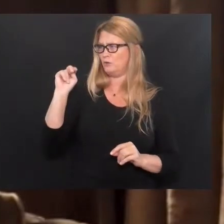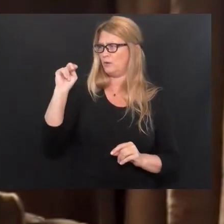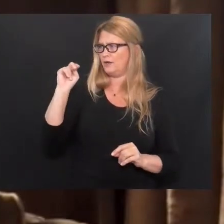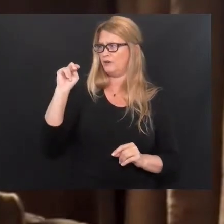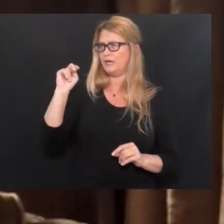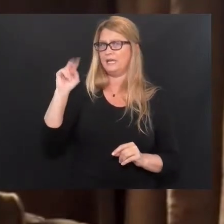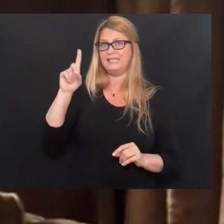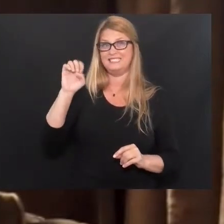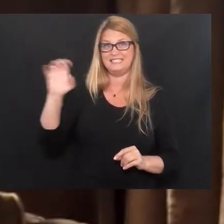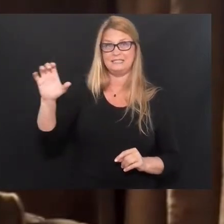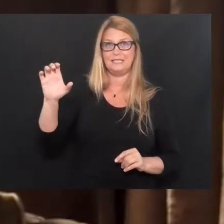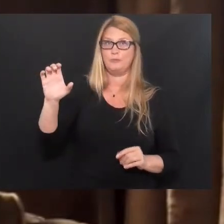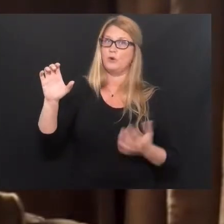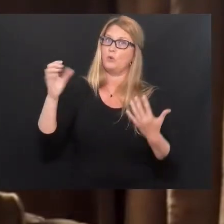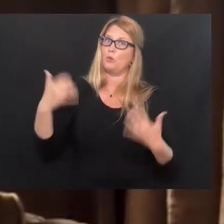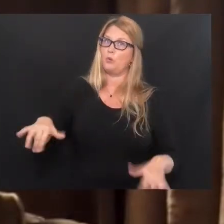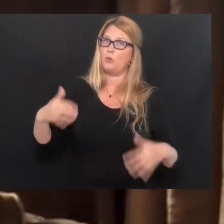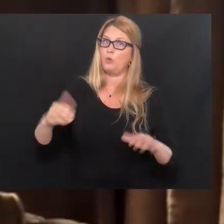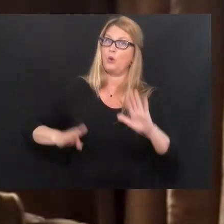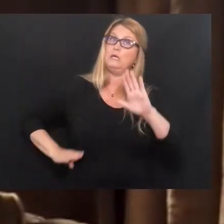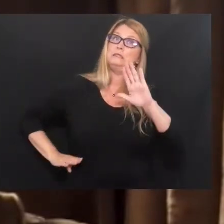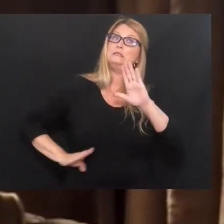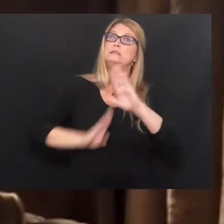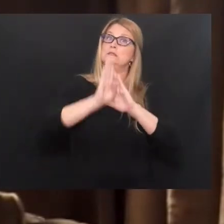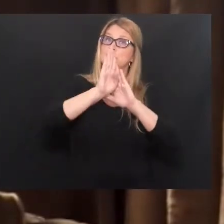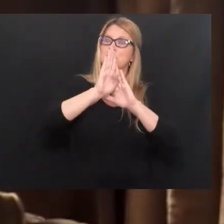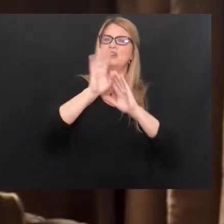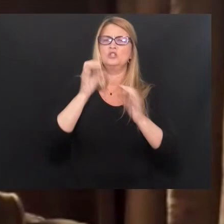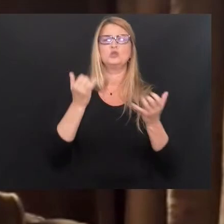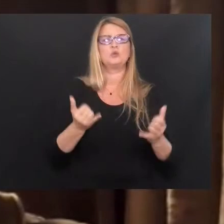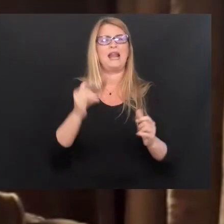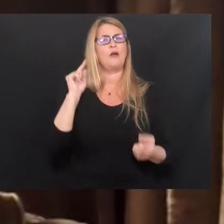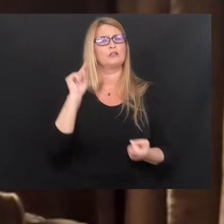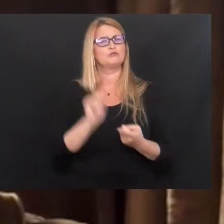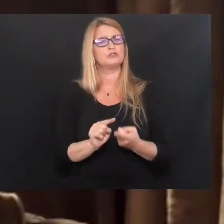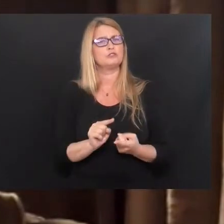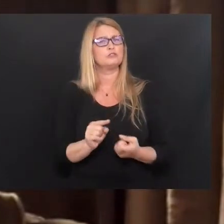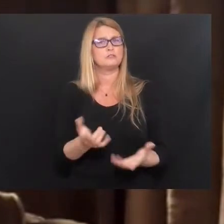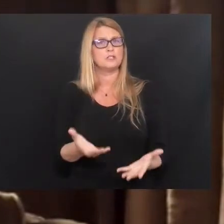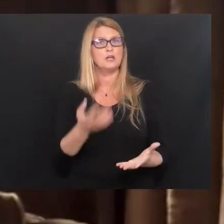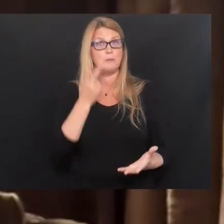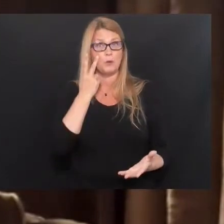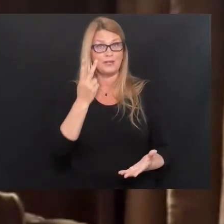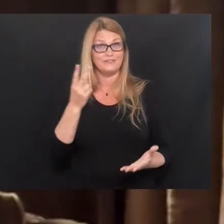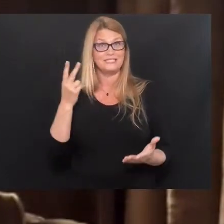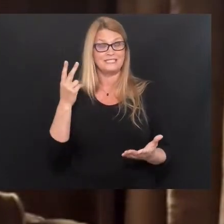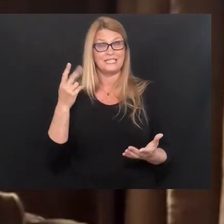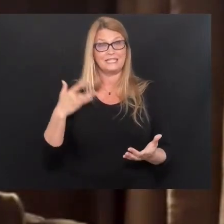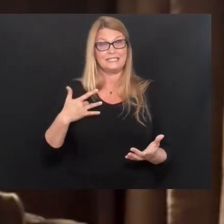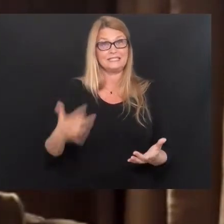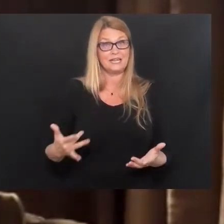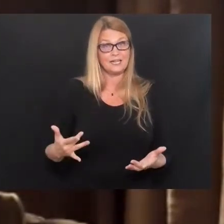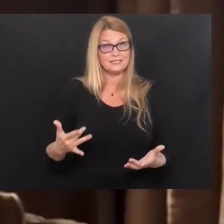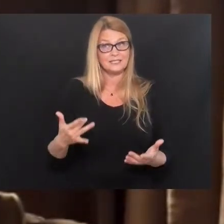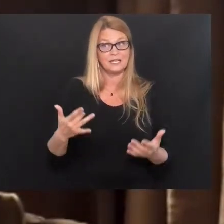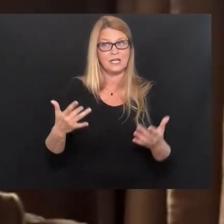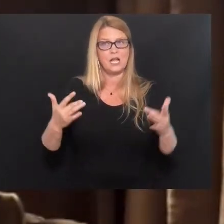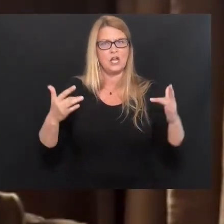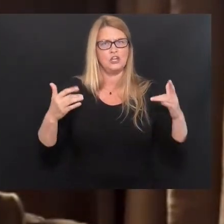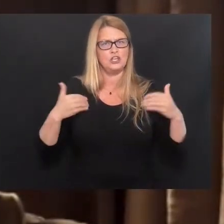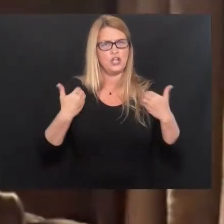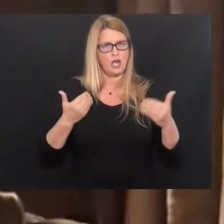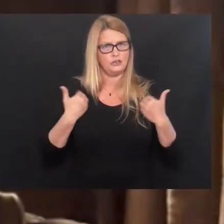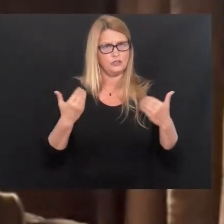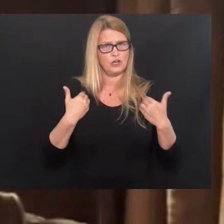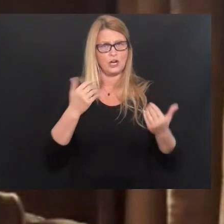and December, that is substantially reduced. We have seen the trend towards some younger age groups